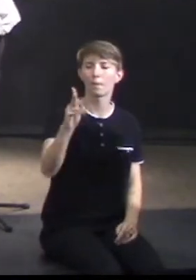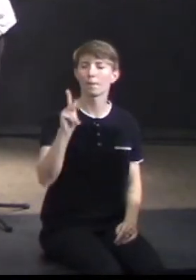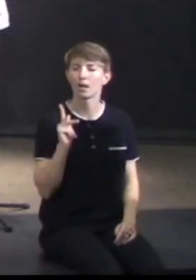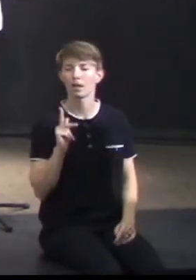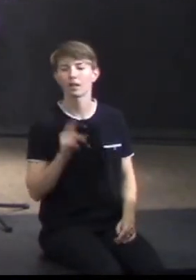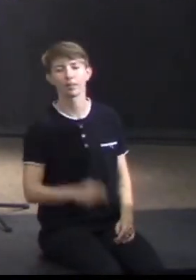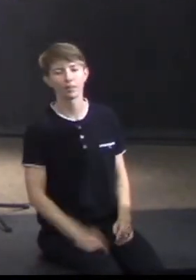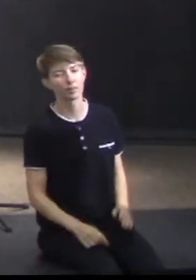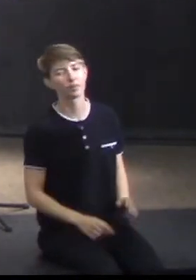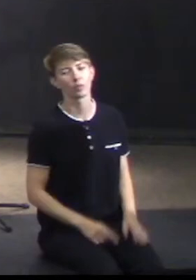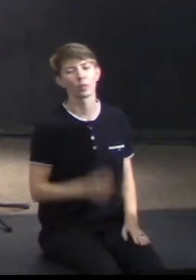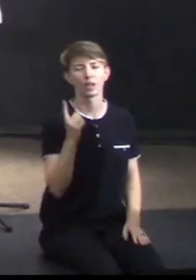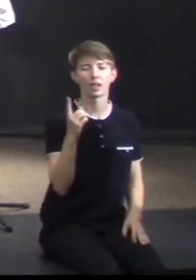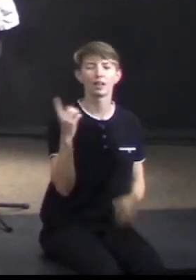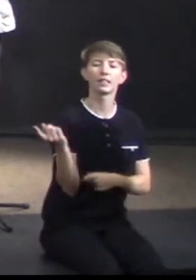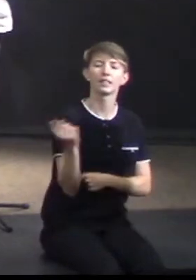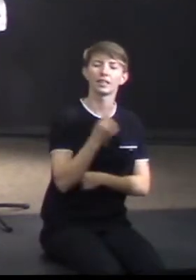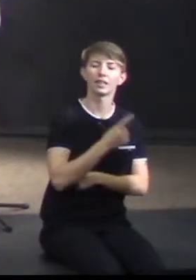utaboya.